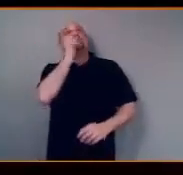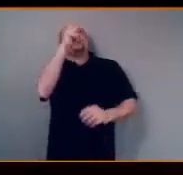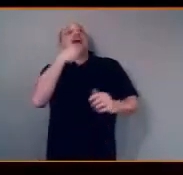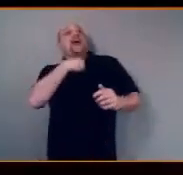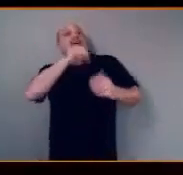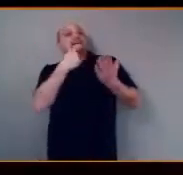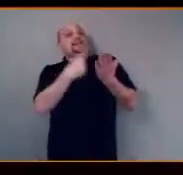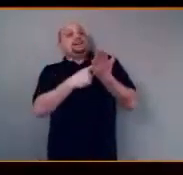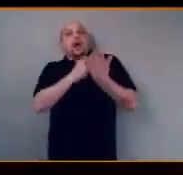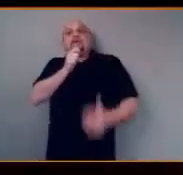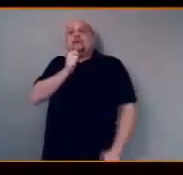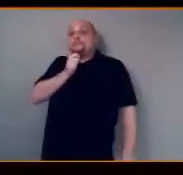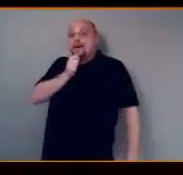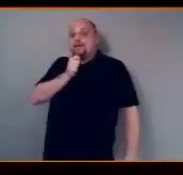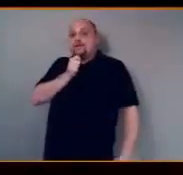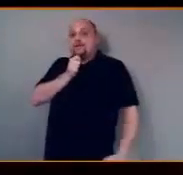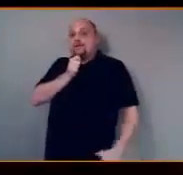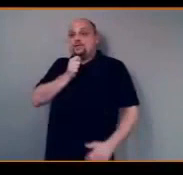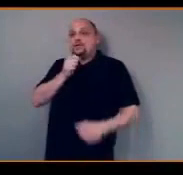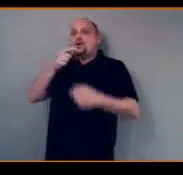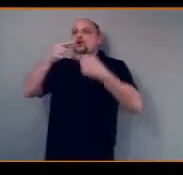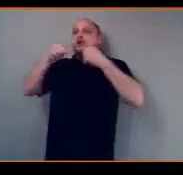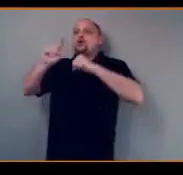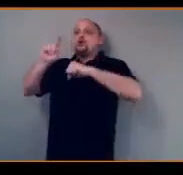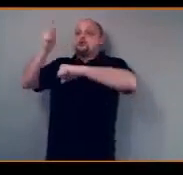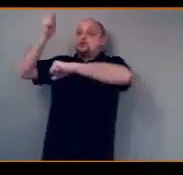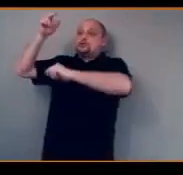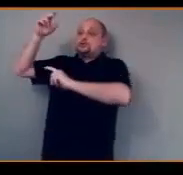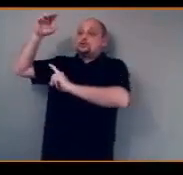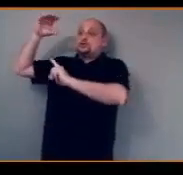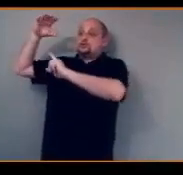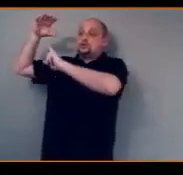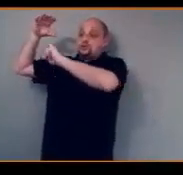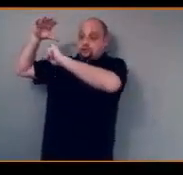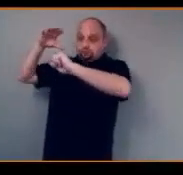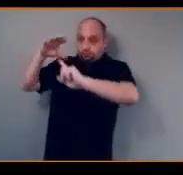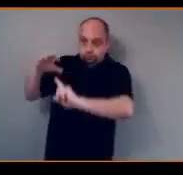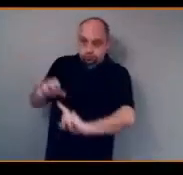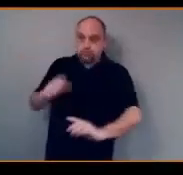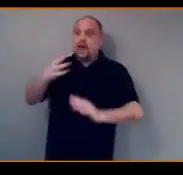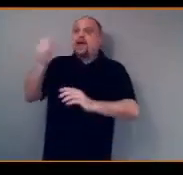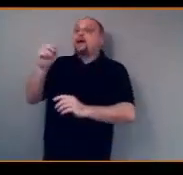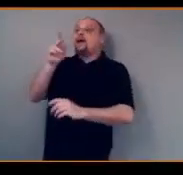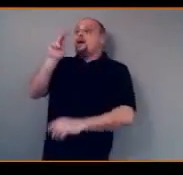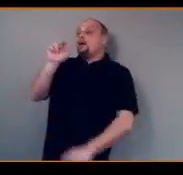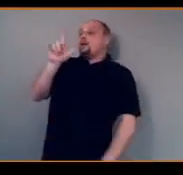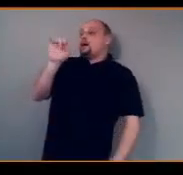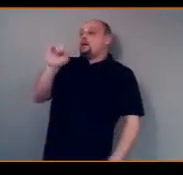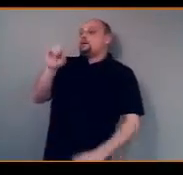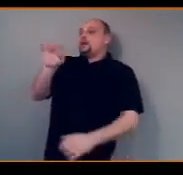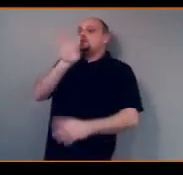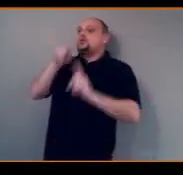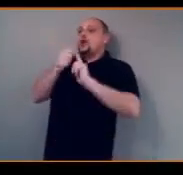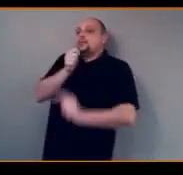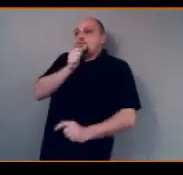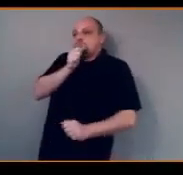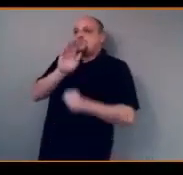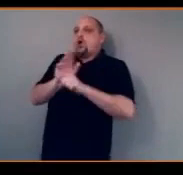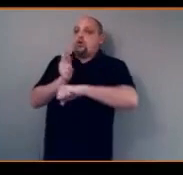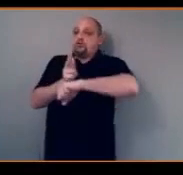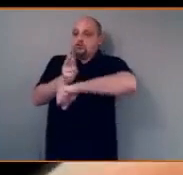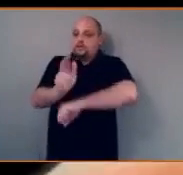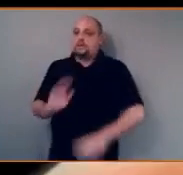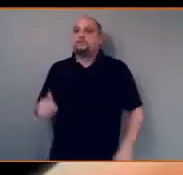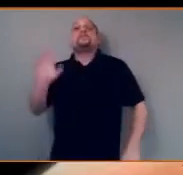the microphone that we have on the EVL system, and Kelsey can talk about the one that's on the rover. But as part of our EVL system, we equipped it